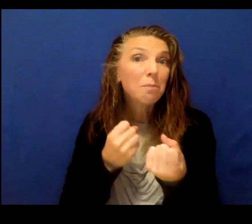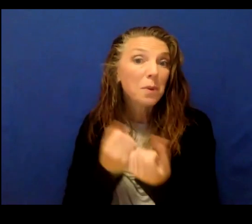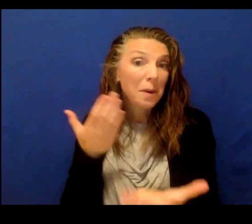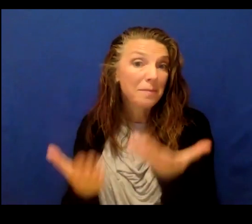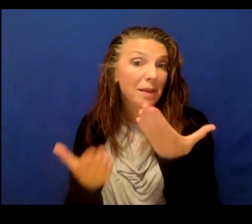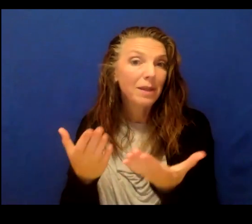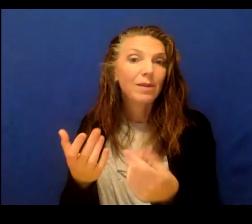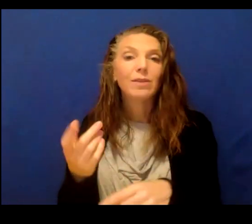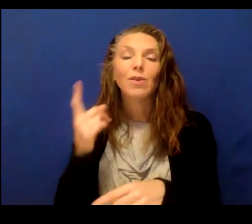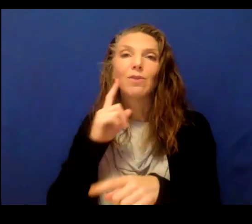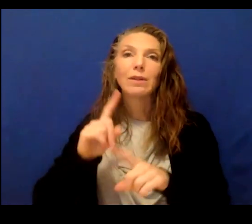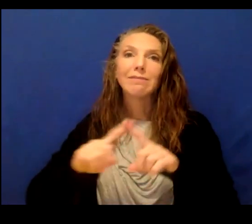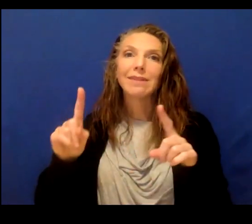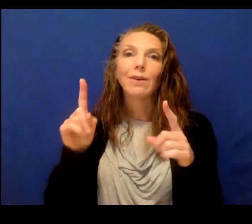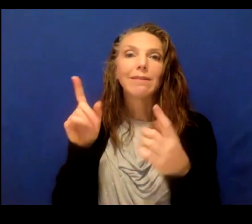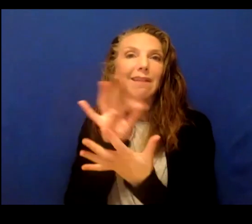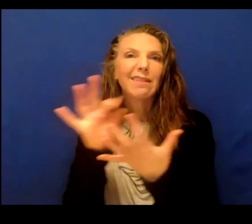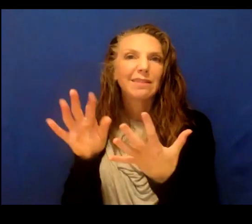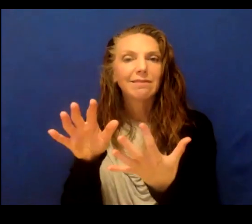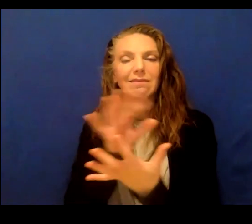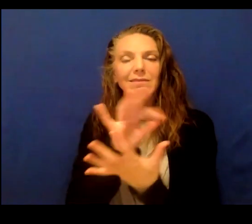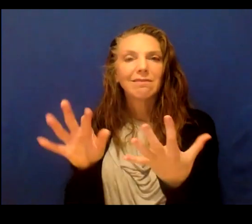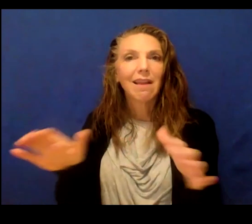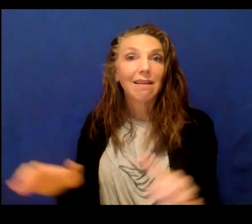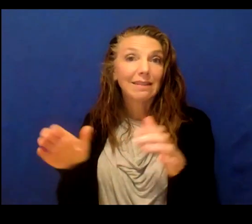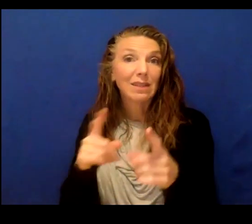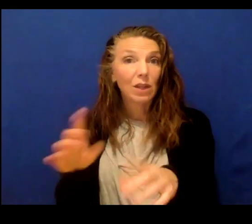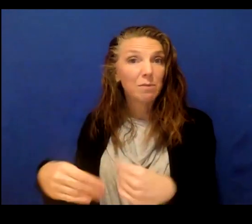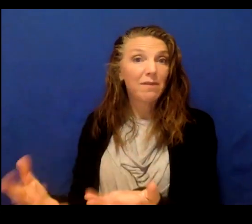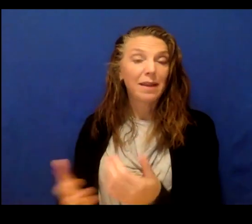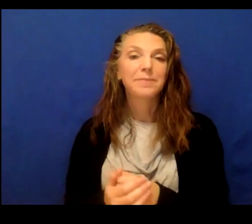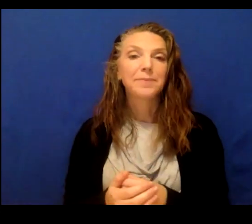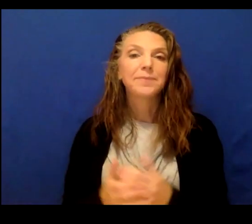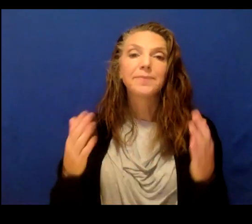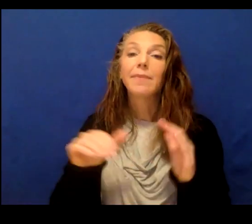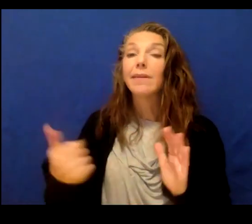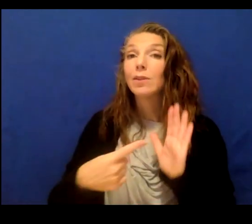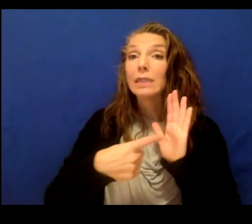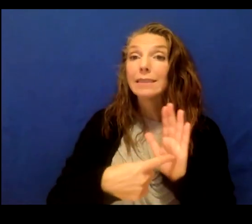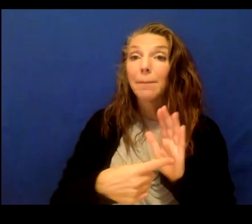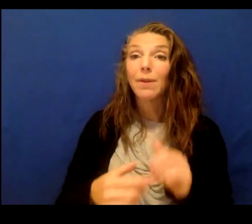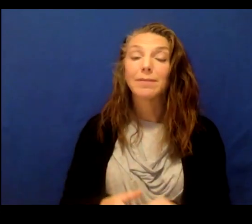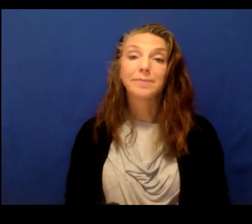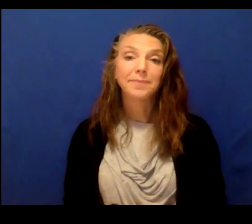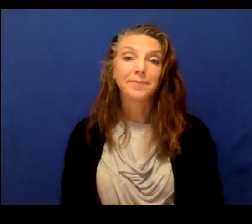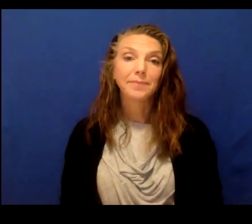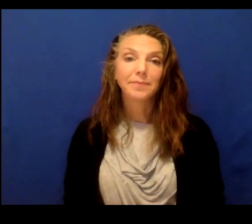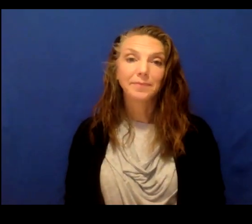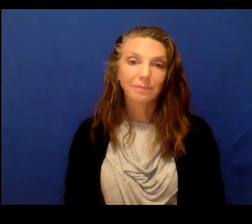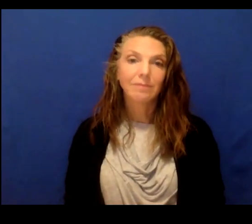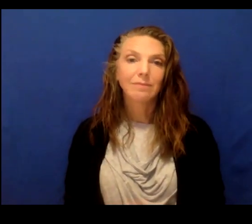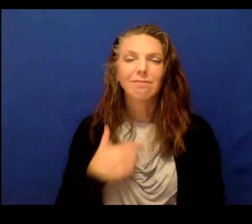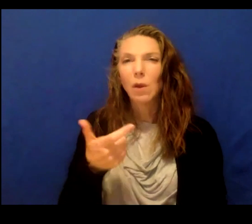within the choices of activities that are planned for children. Another example of this that I came up with as I was